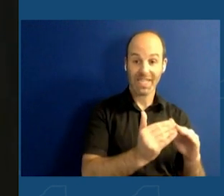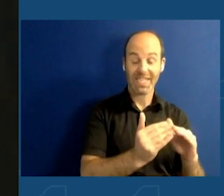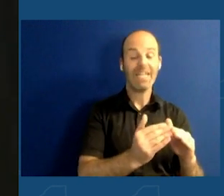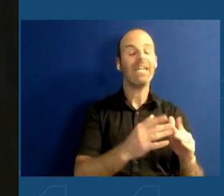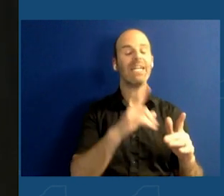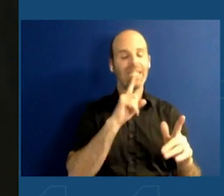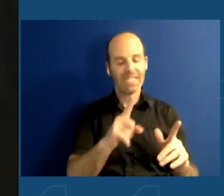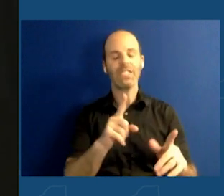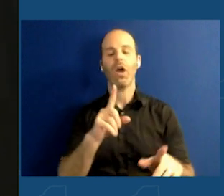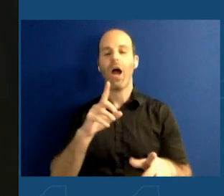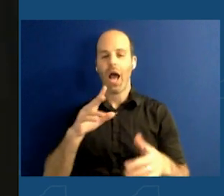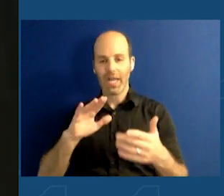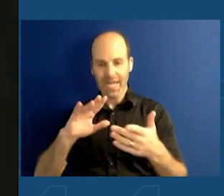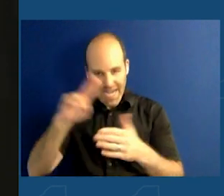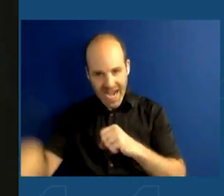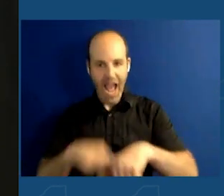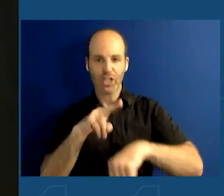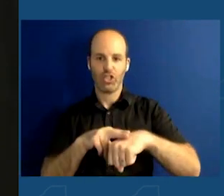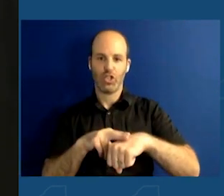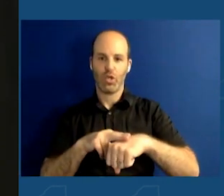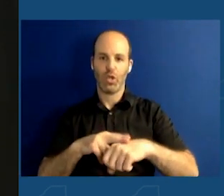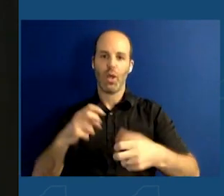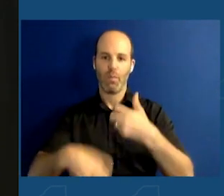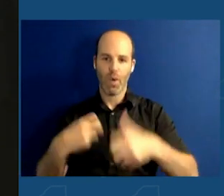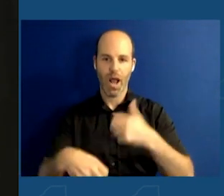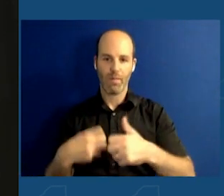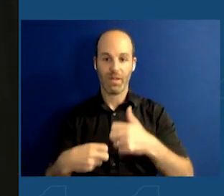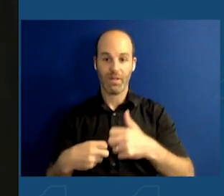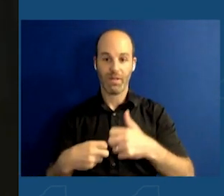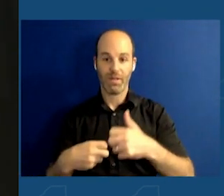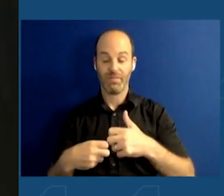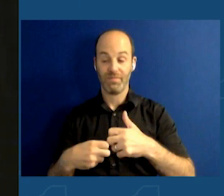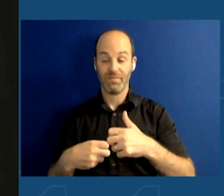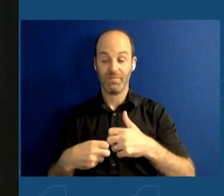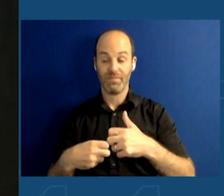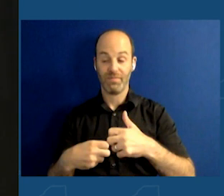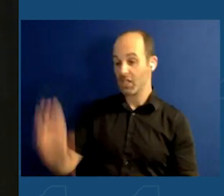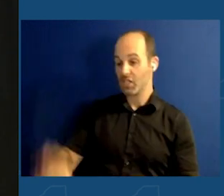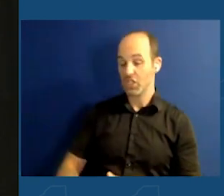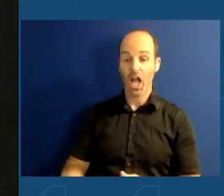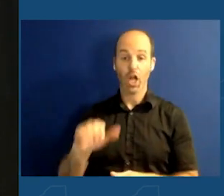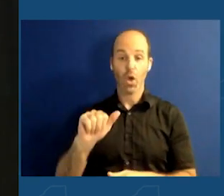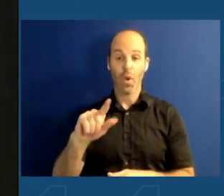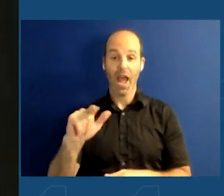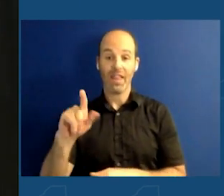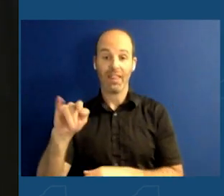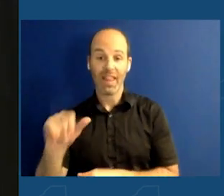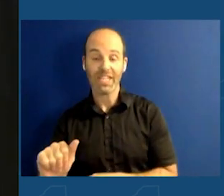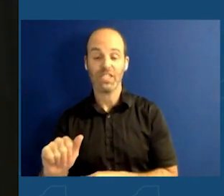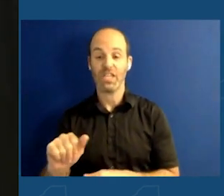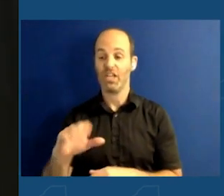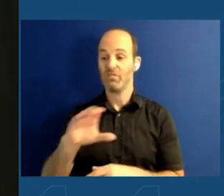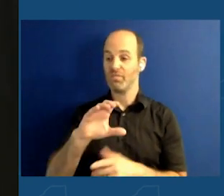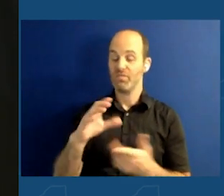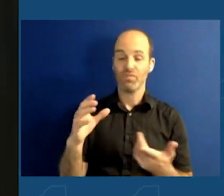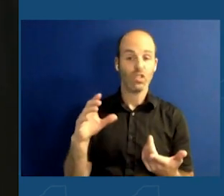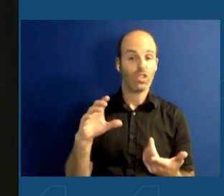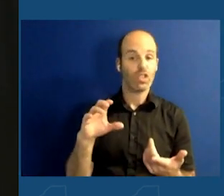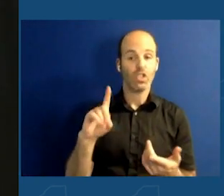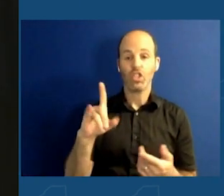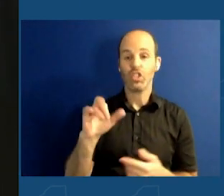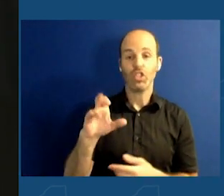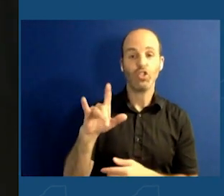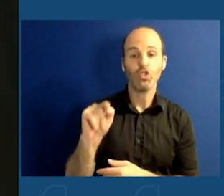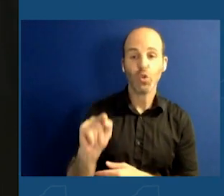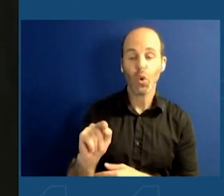national problem. If it's in Chicago, Atlanta, Detroit, St. Louis, no matter where you go, in large